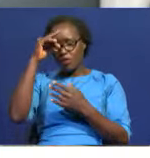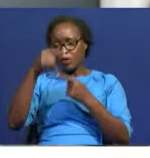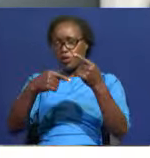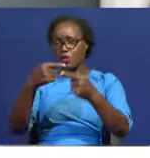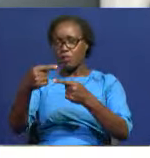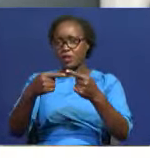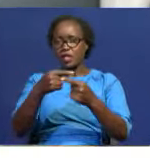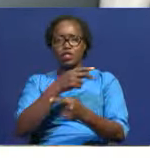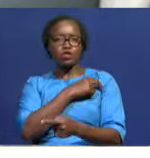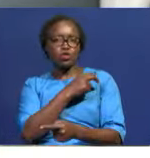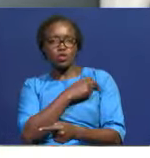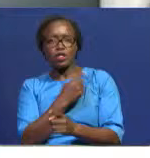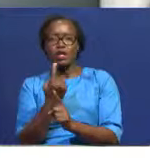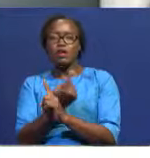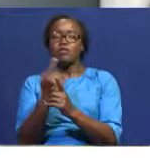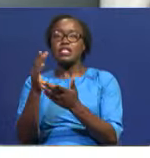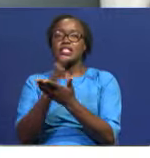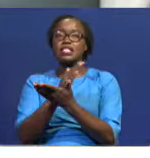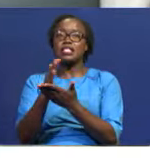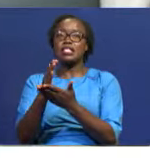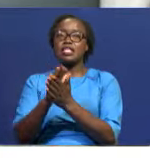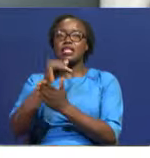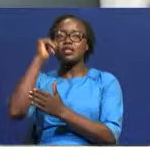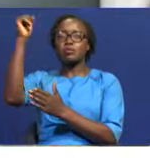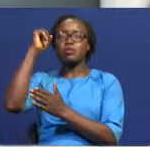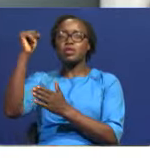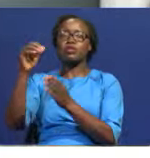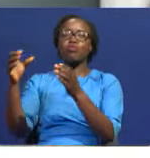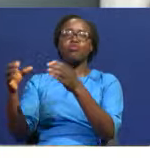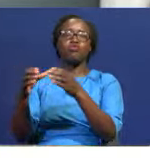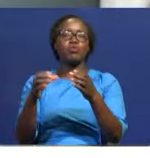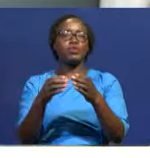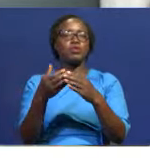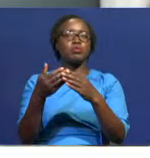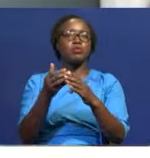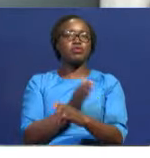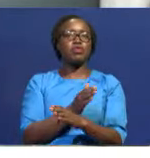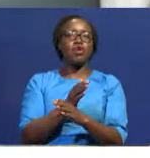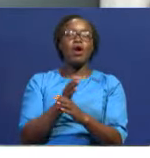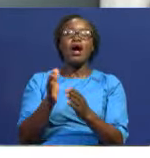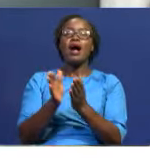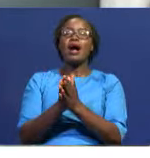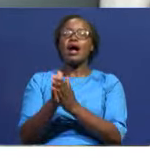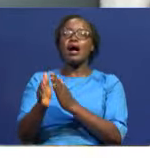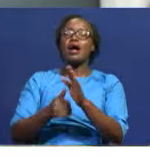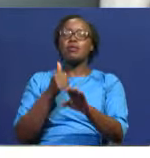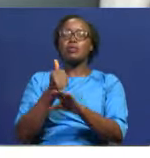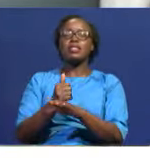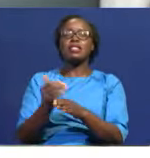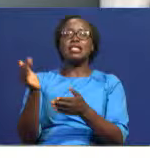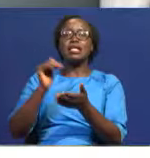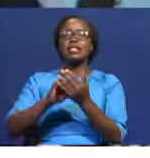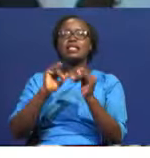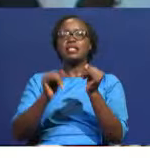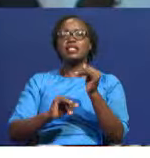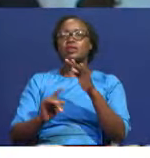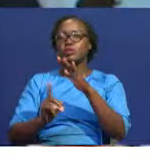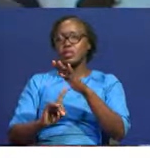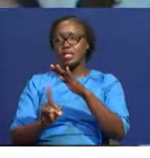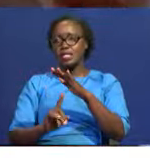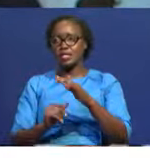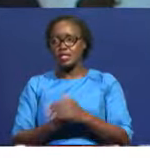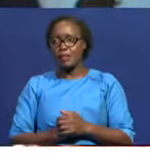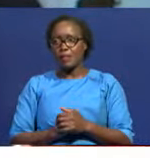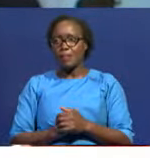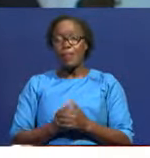as he consults various sectors and political formations before reconstituting a new cabinet.